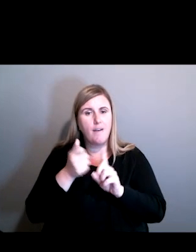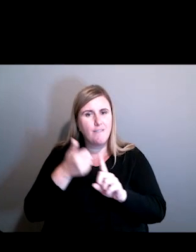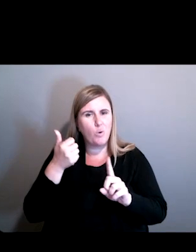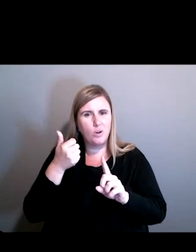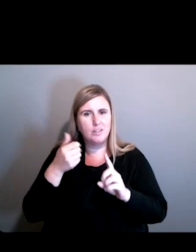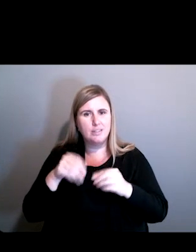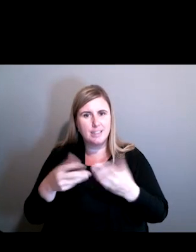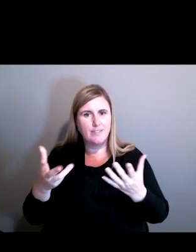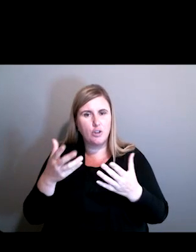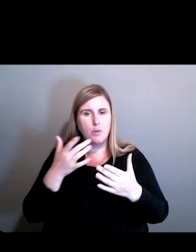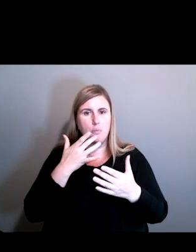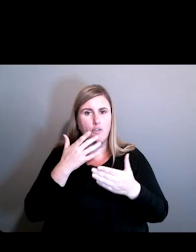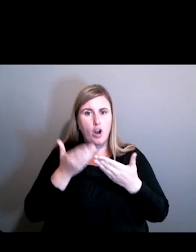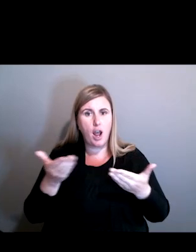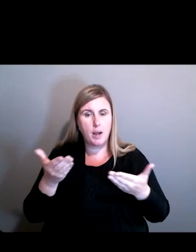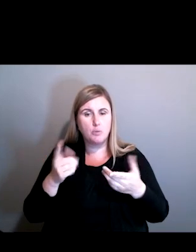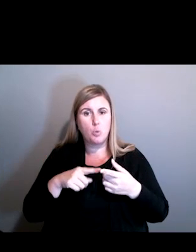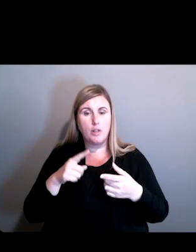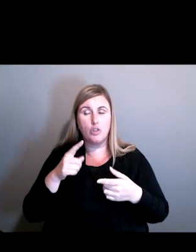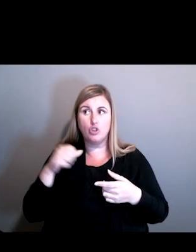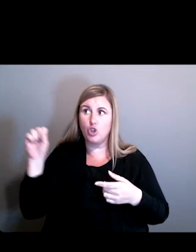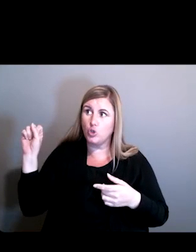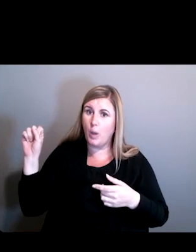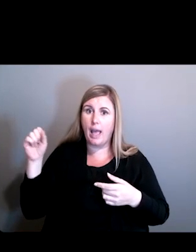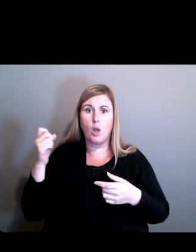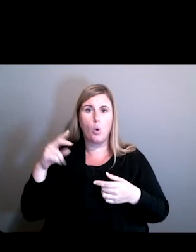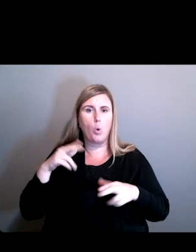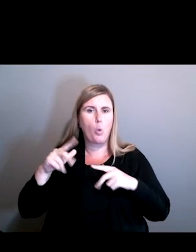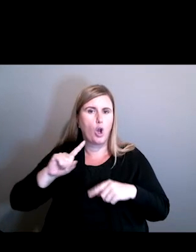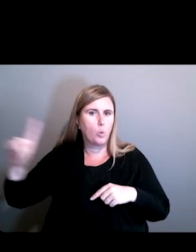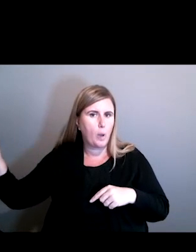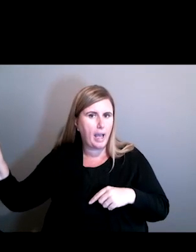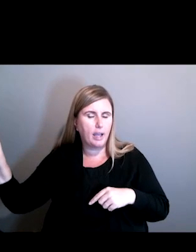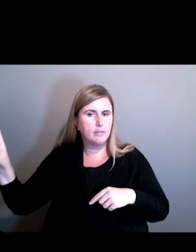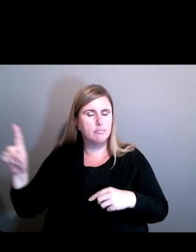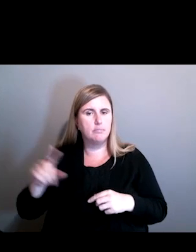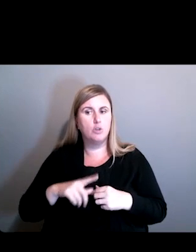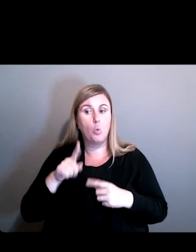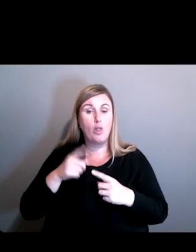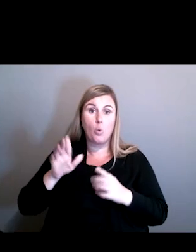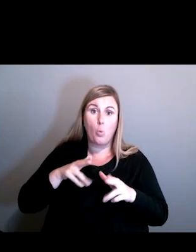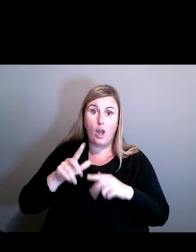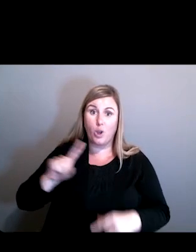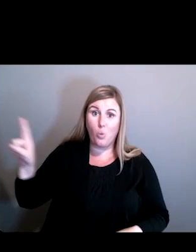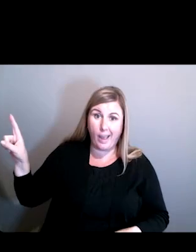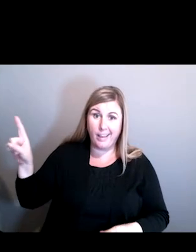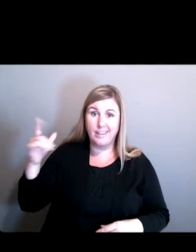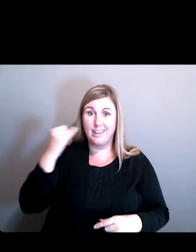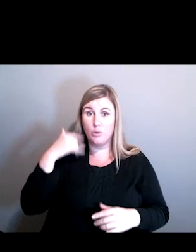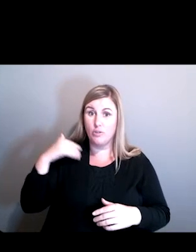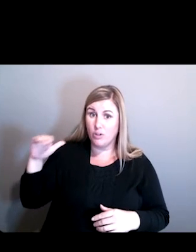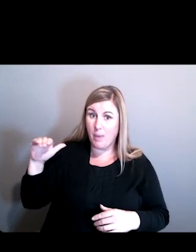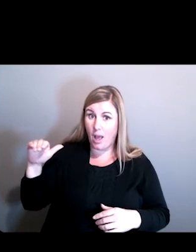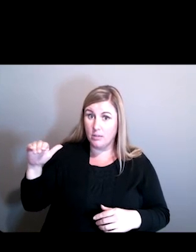avoid delivering those preferred items when they're turned away from us or when they walk away from us. When they're walking away from us, if we remind